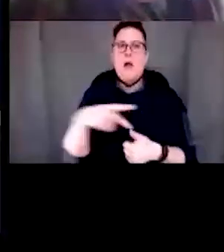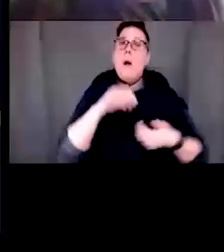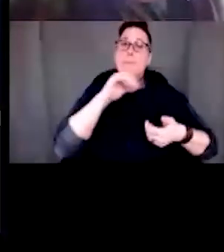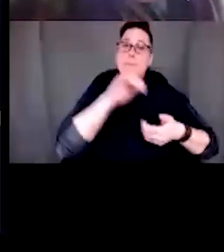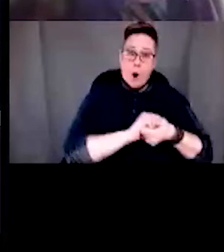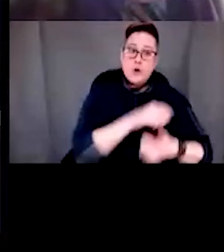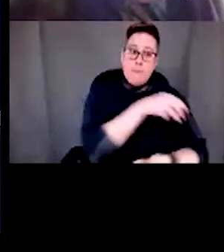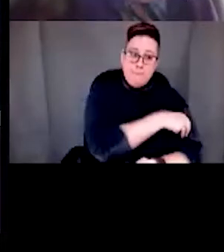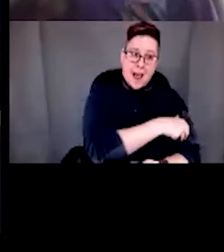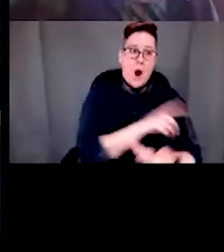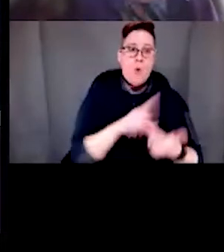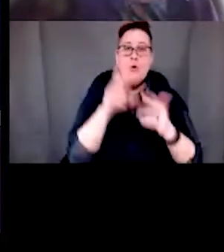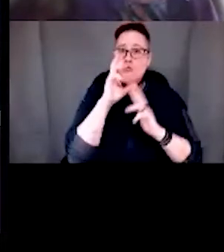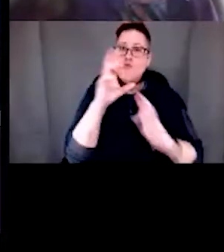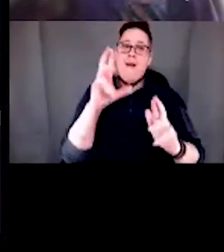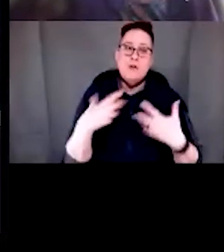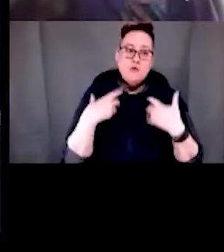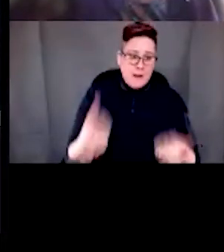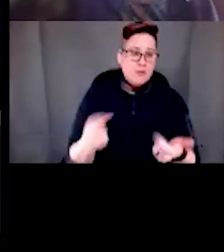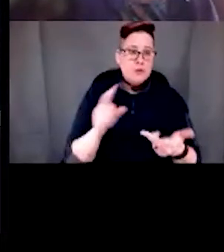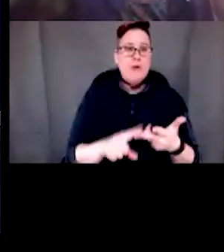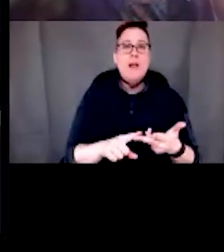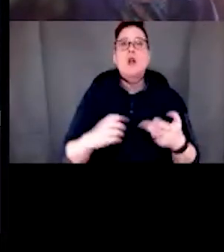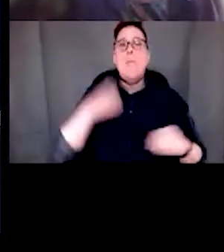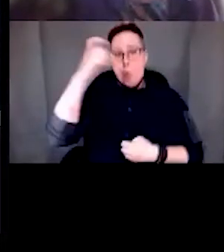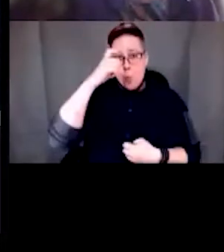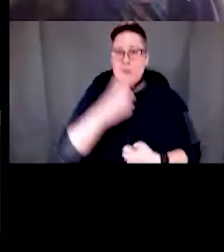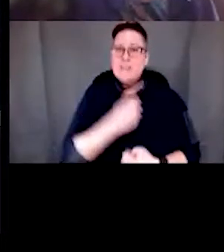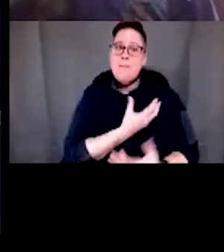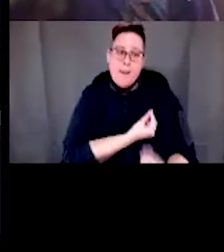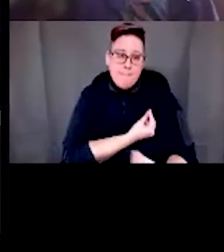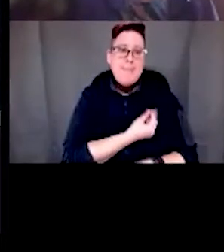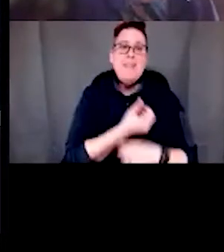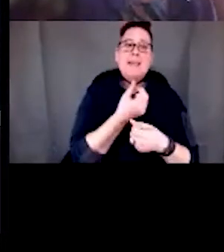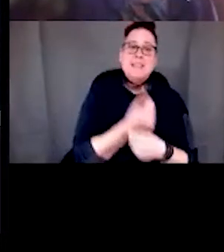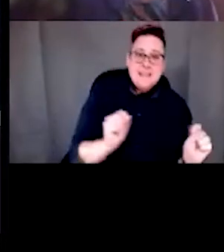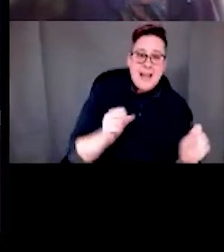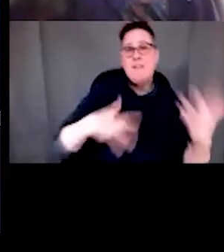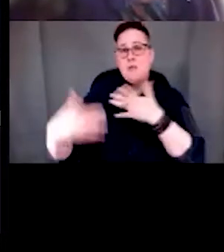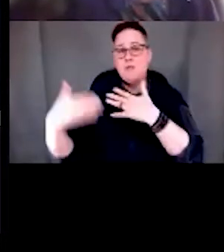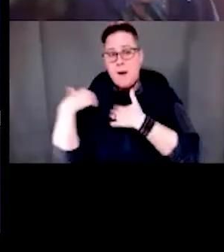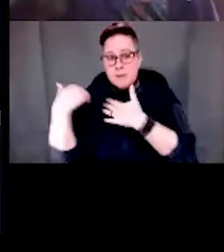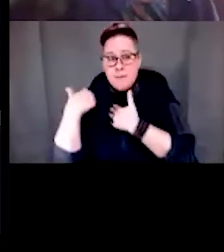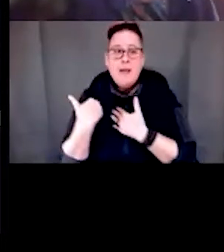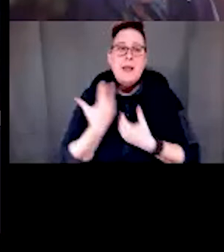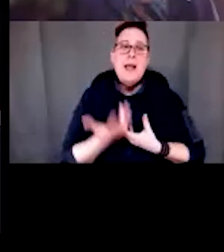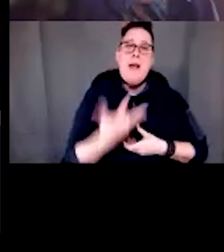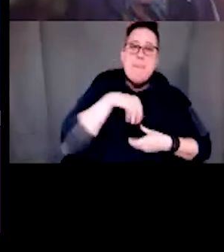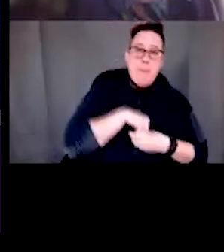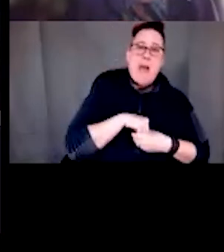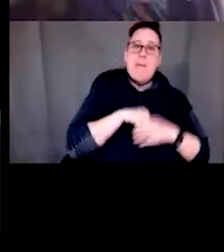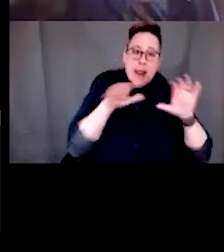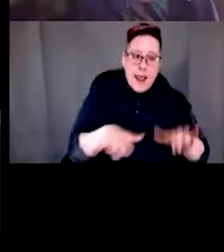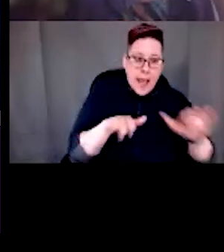power, reverence and restoration, emotional wisdom and empathy, safety and social responsibility, embodiment and